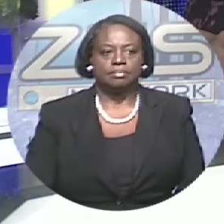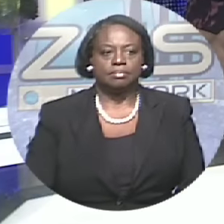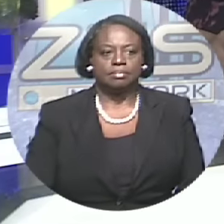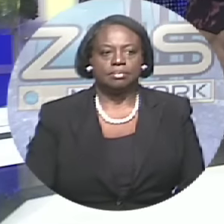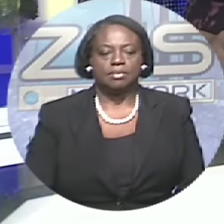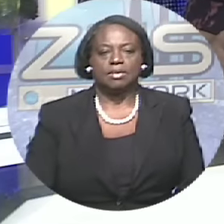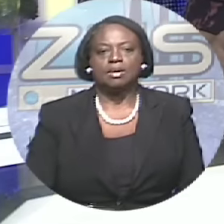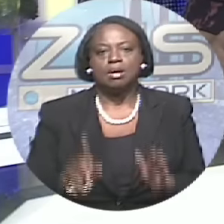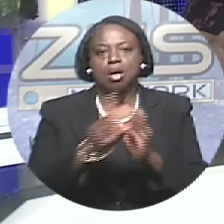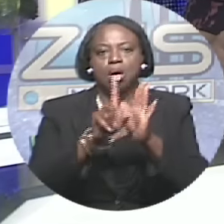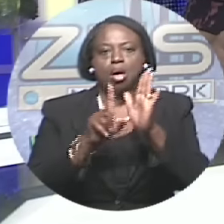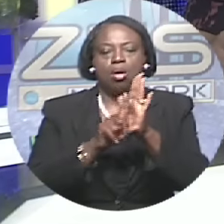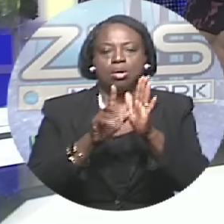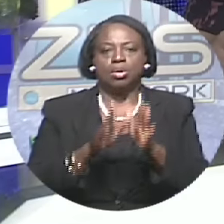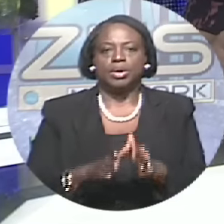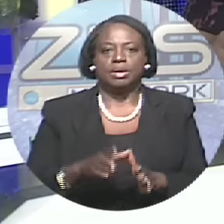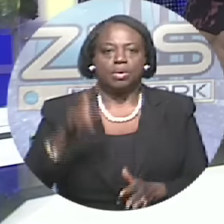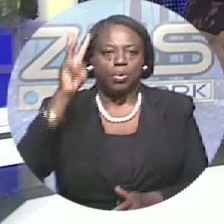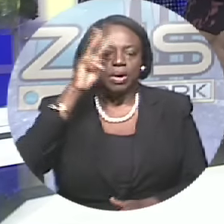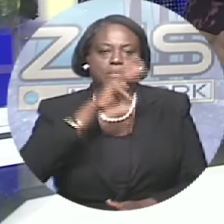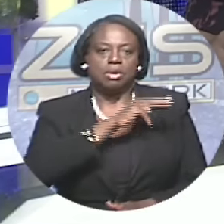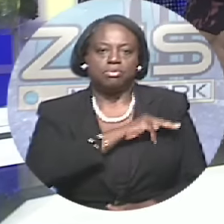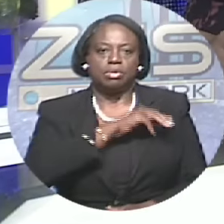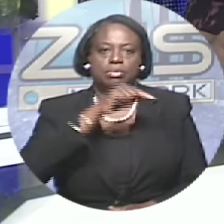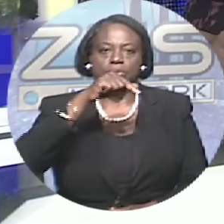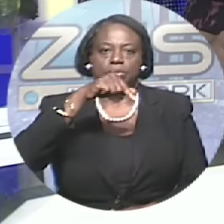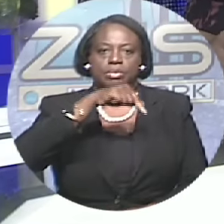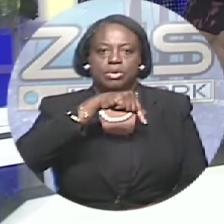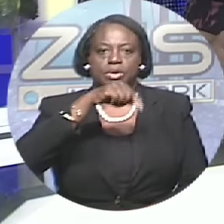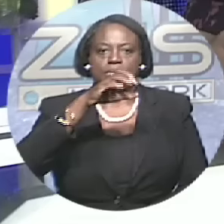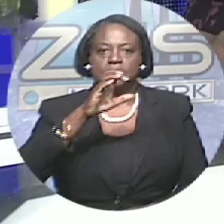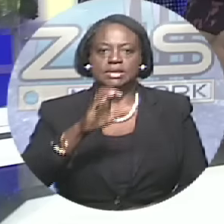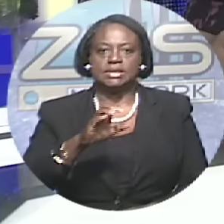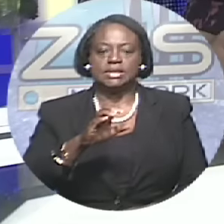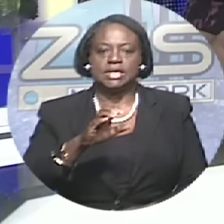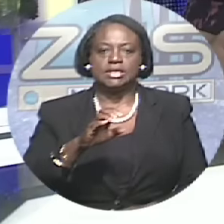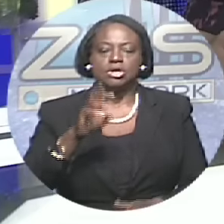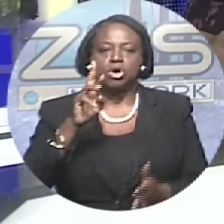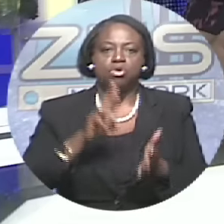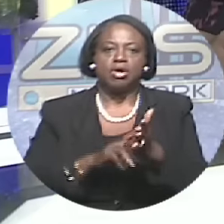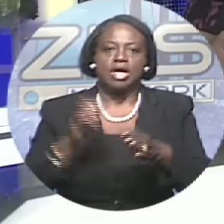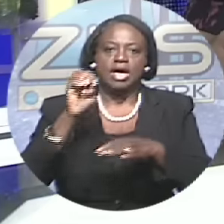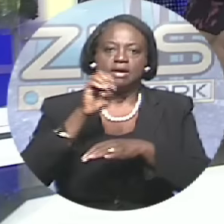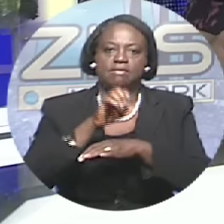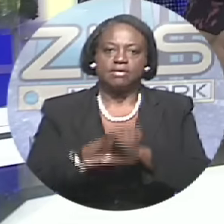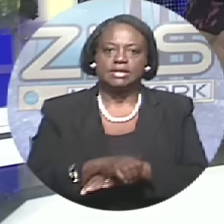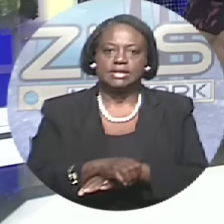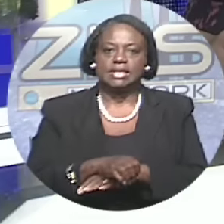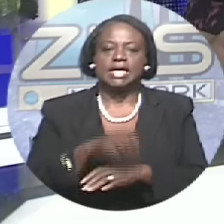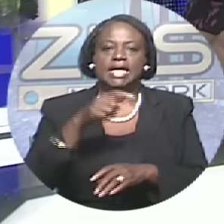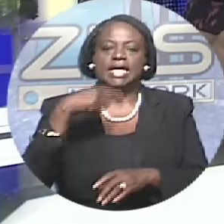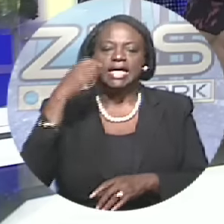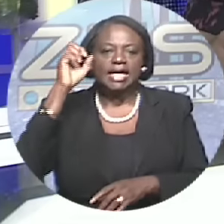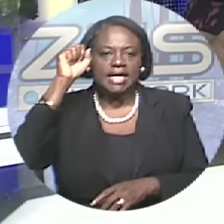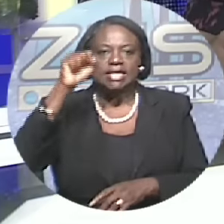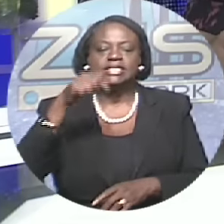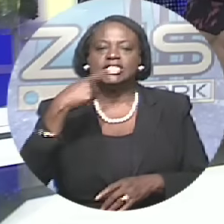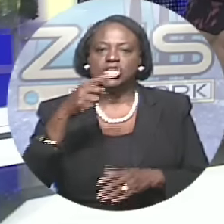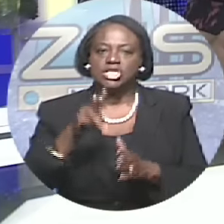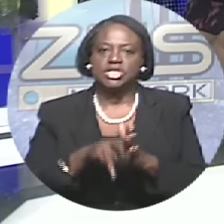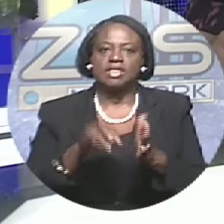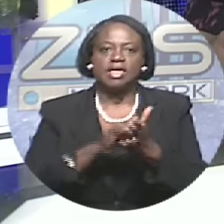Prominent attorney Wayne Monroe, QC, is reinforcing his suggestion made on social media and publicly that all migrants